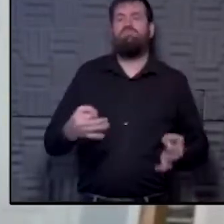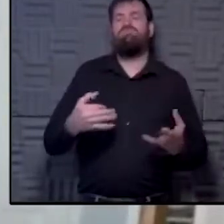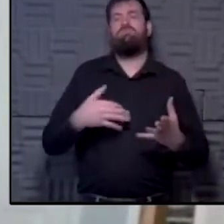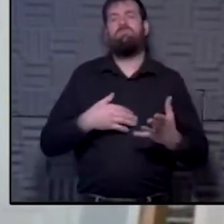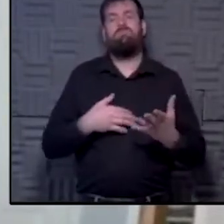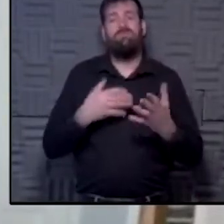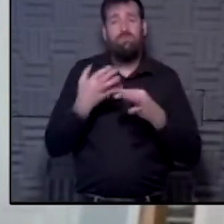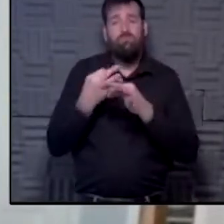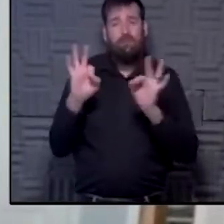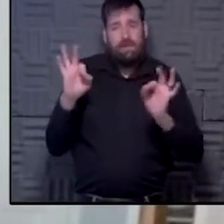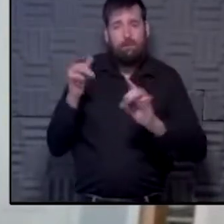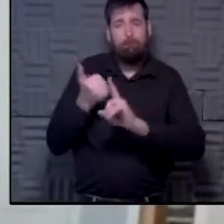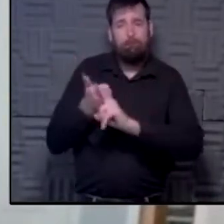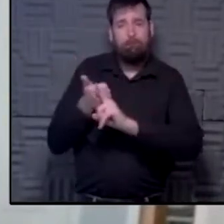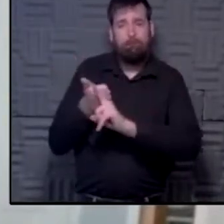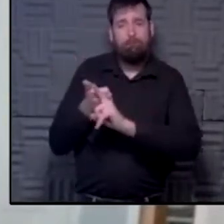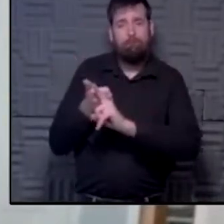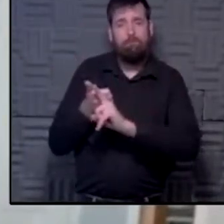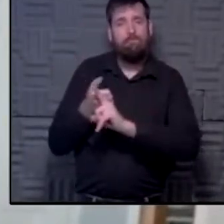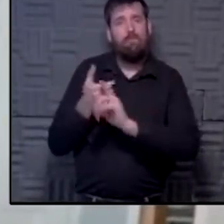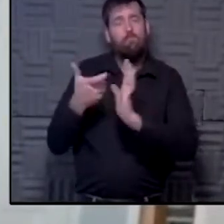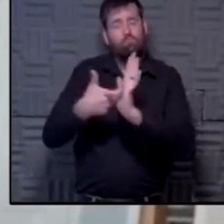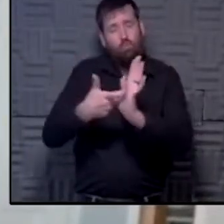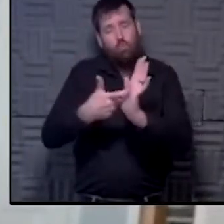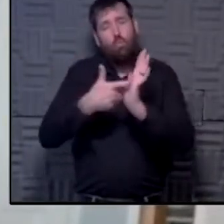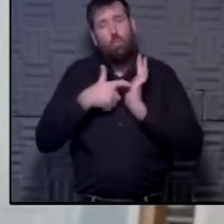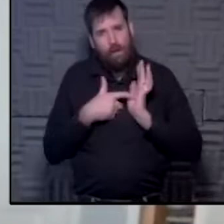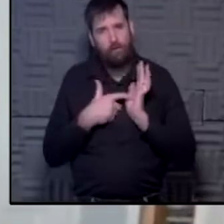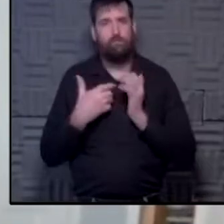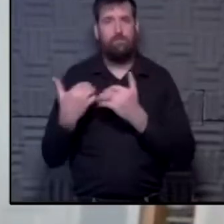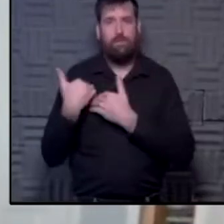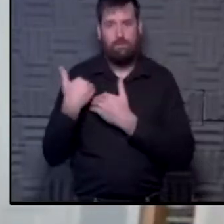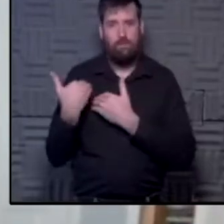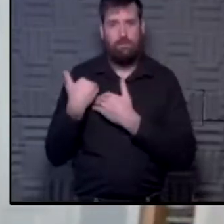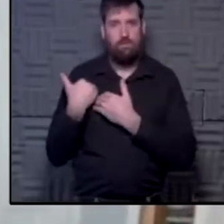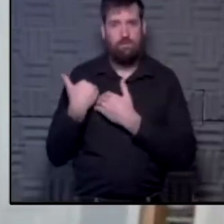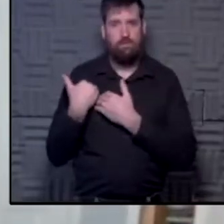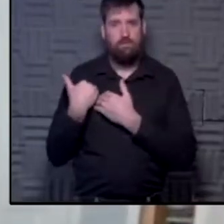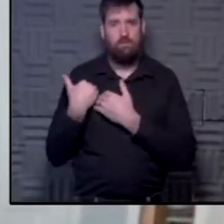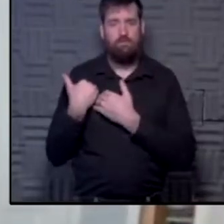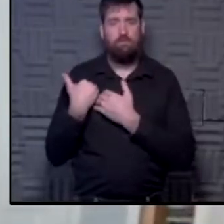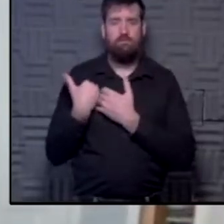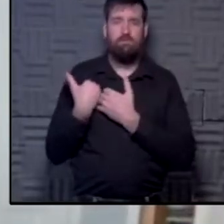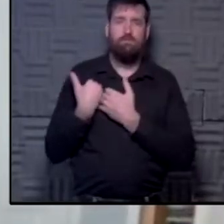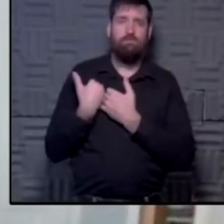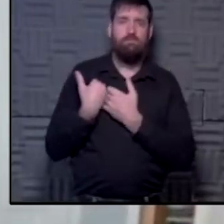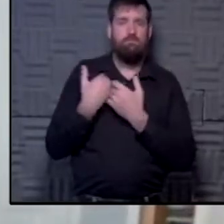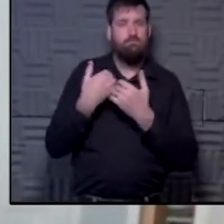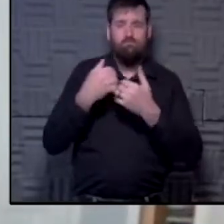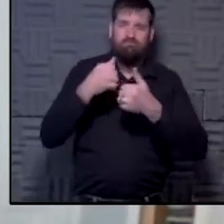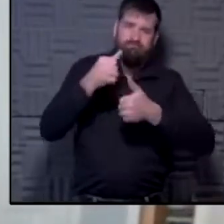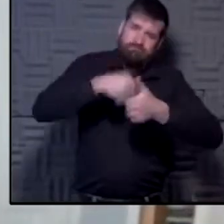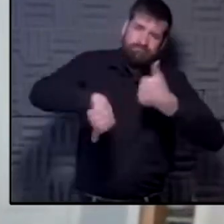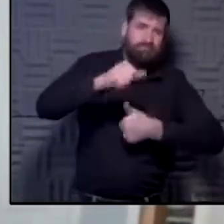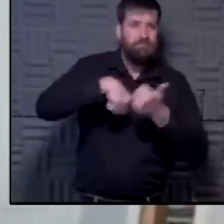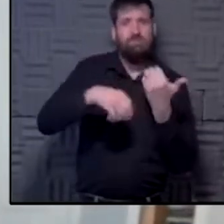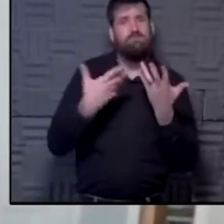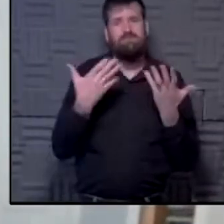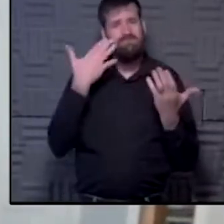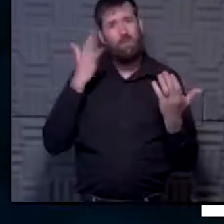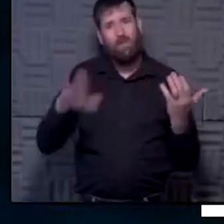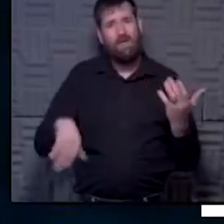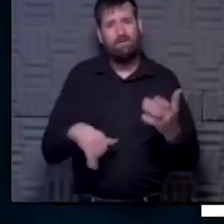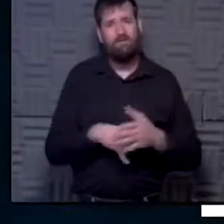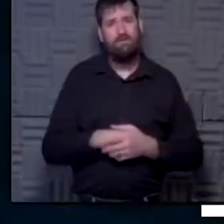Freedom has to require responsibility and an obligation to other people. It just doesn't make any totally sense. agree. And we all know that. We all know